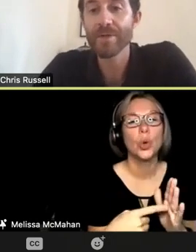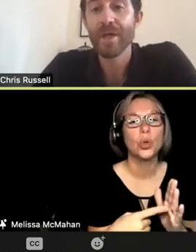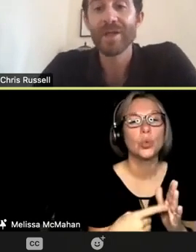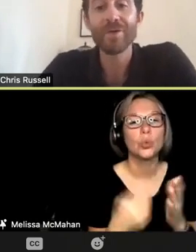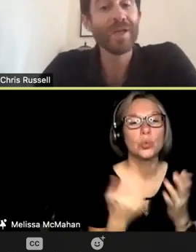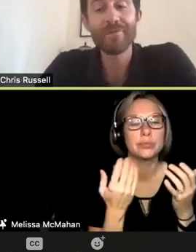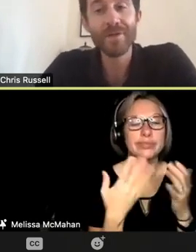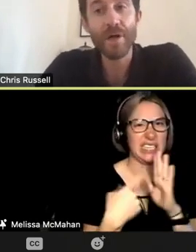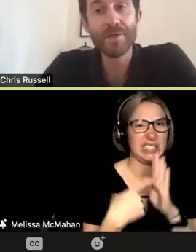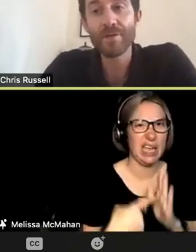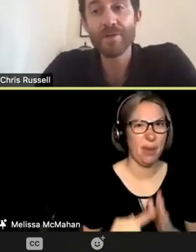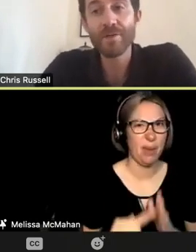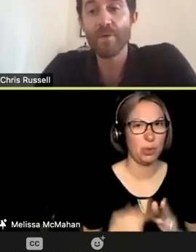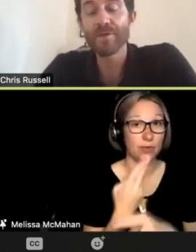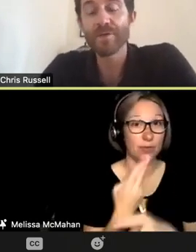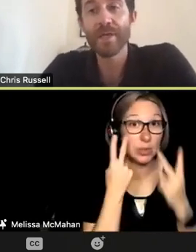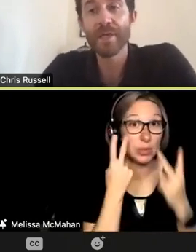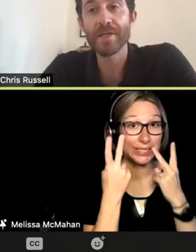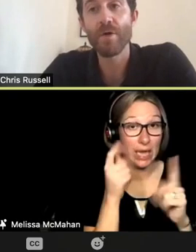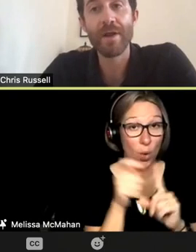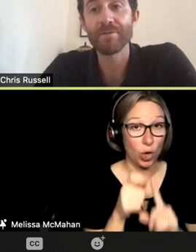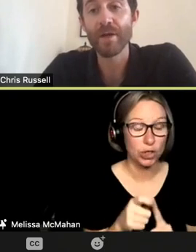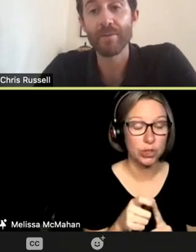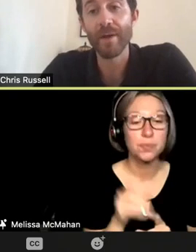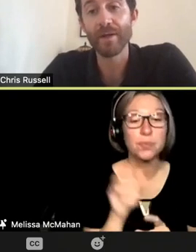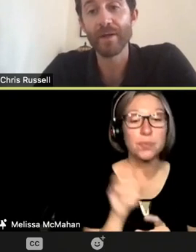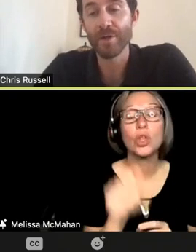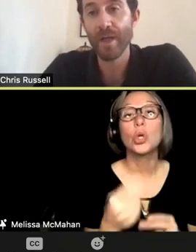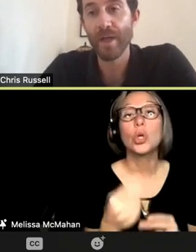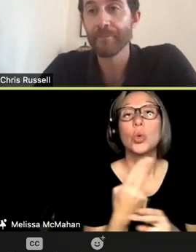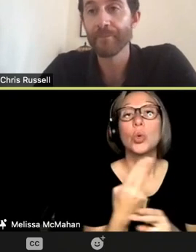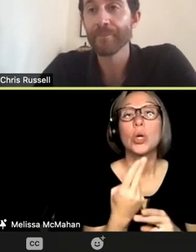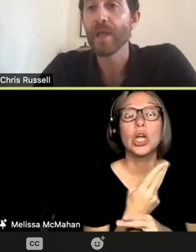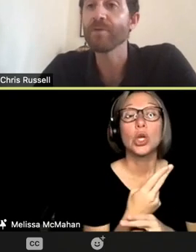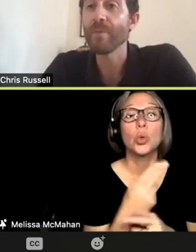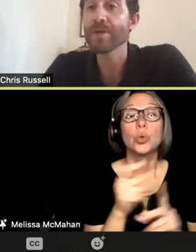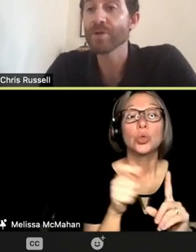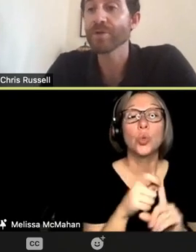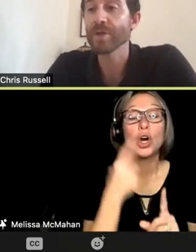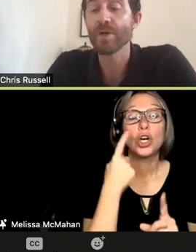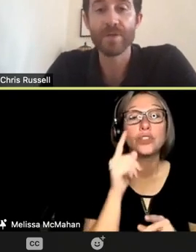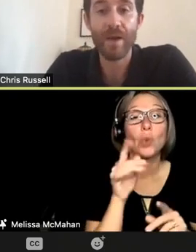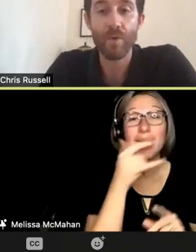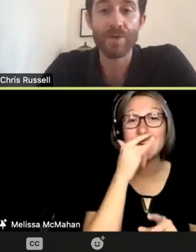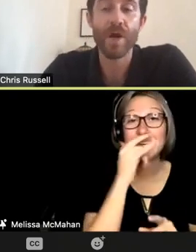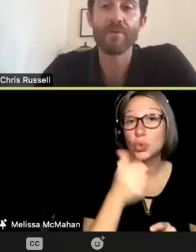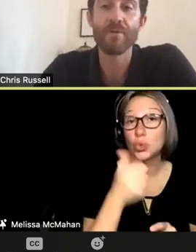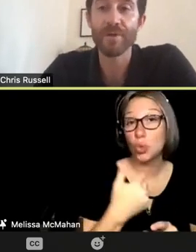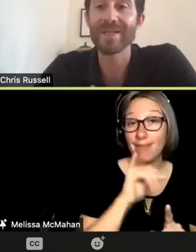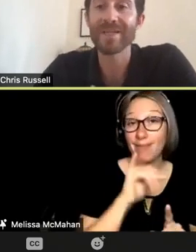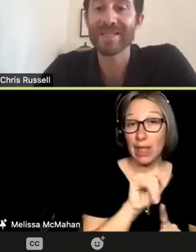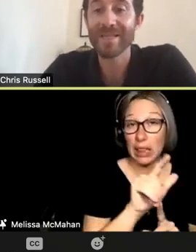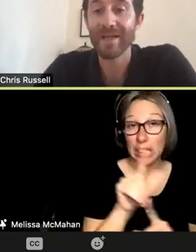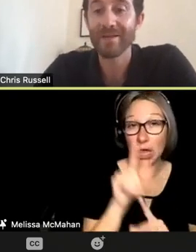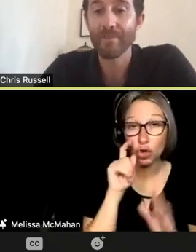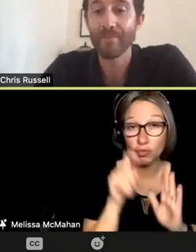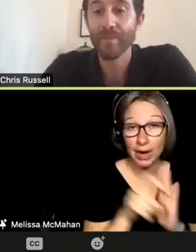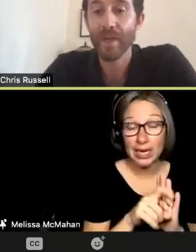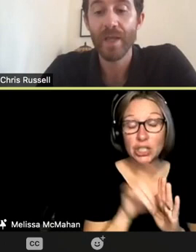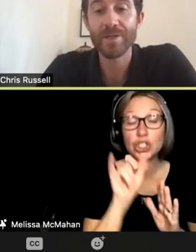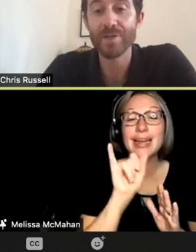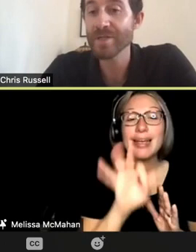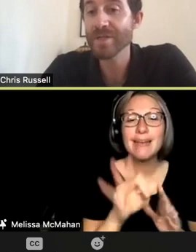sight words. You can even start to use sight words for kids who don't have letter recognition yet if you make sure that those sight words are visually